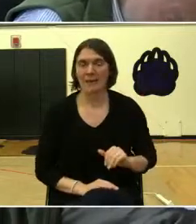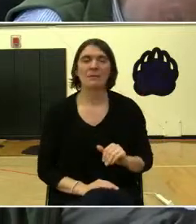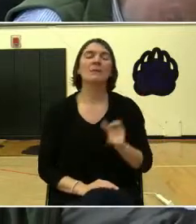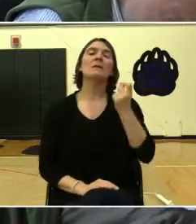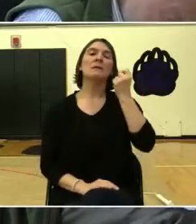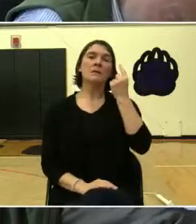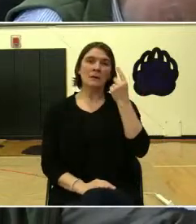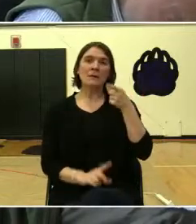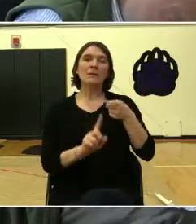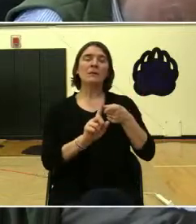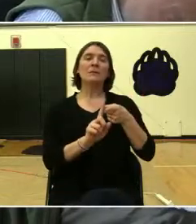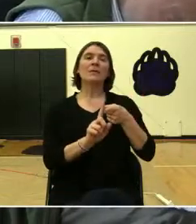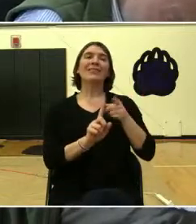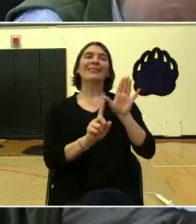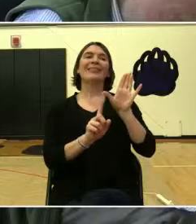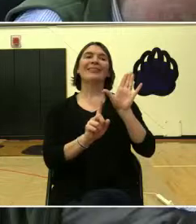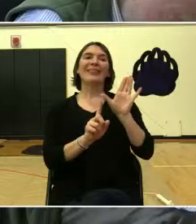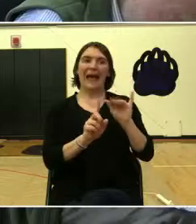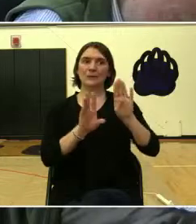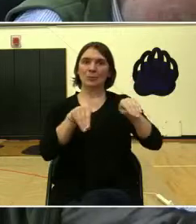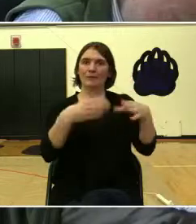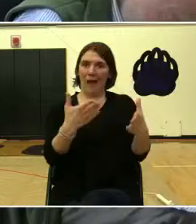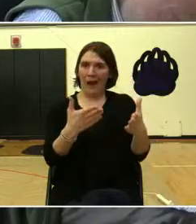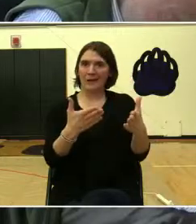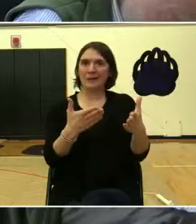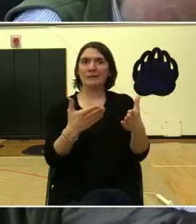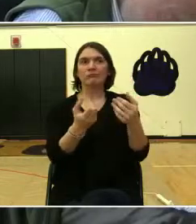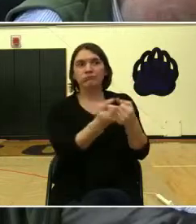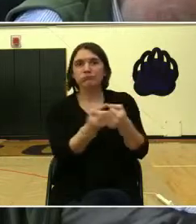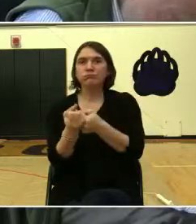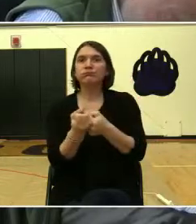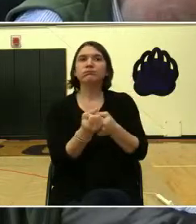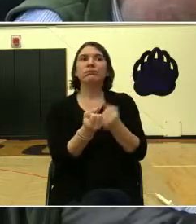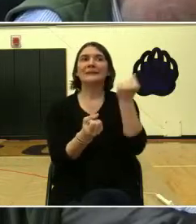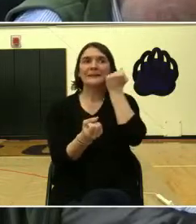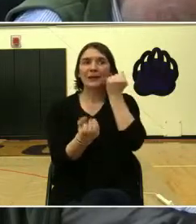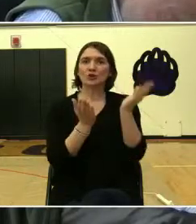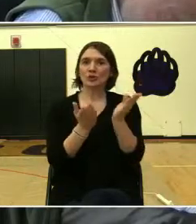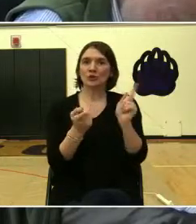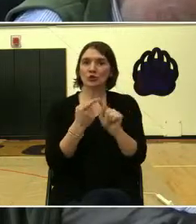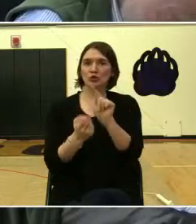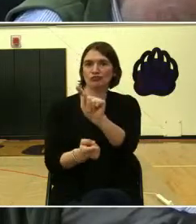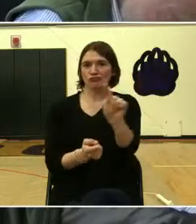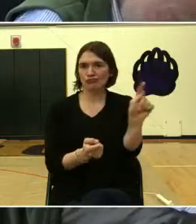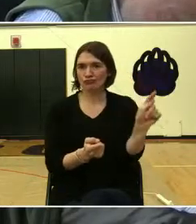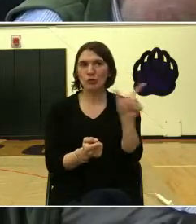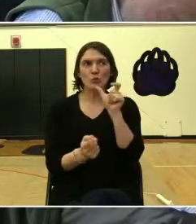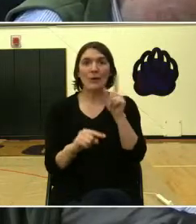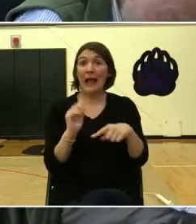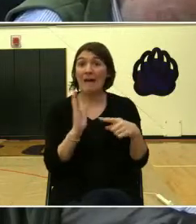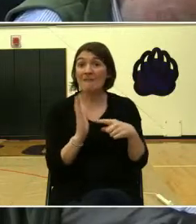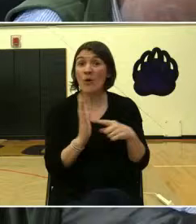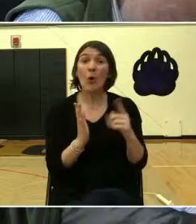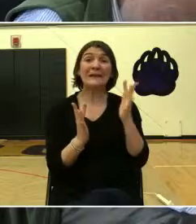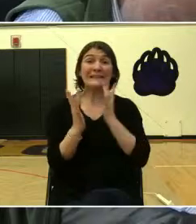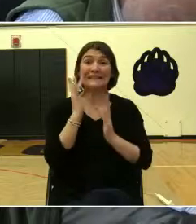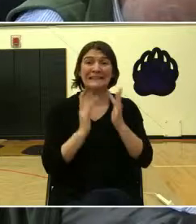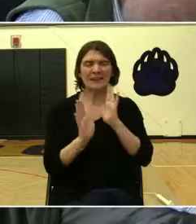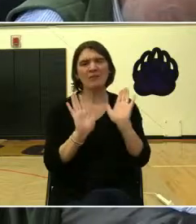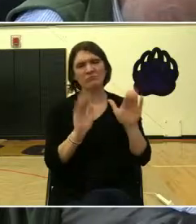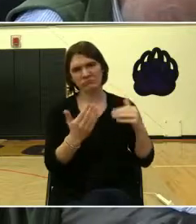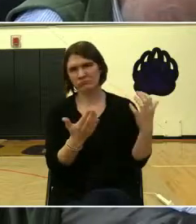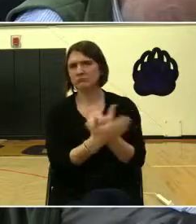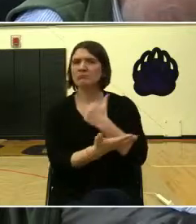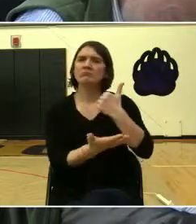is uh has provided I think a tremendous service to to uh the the residents that uh they're